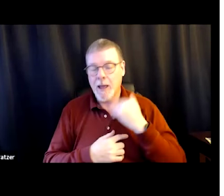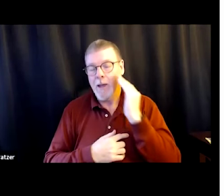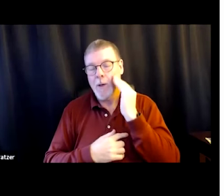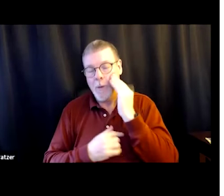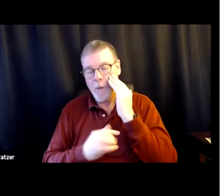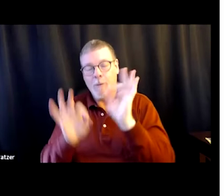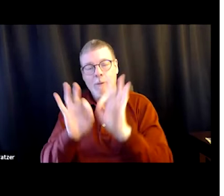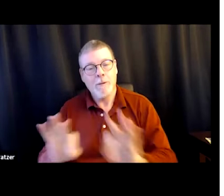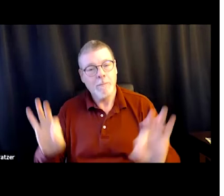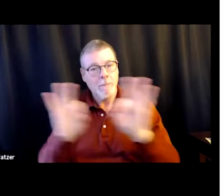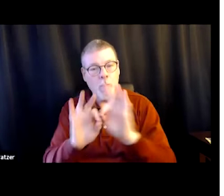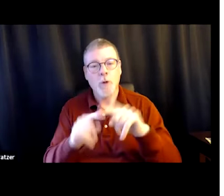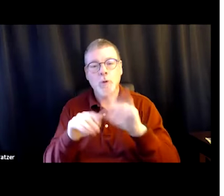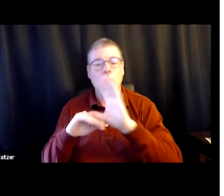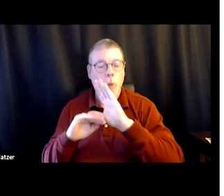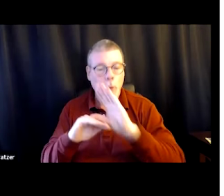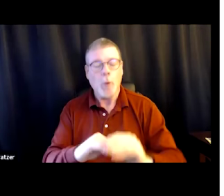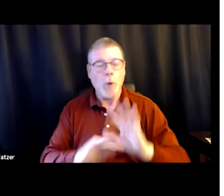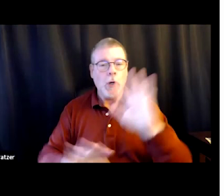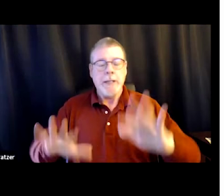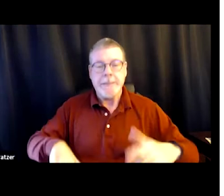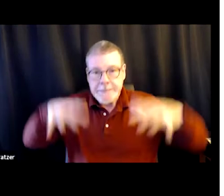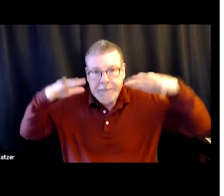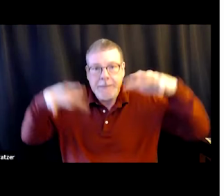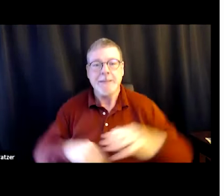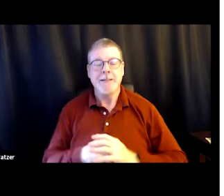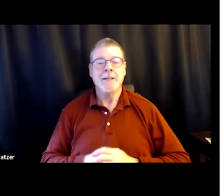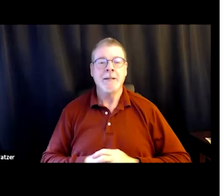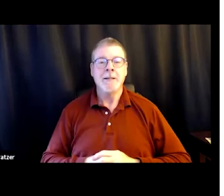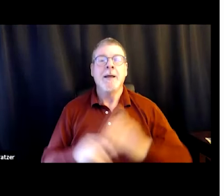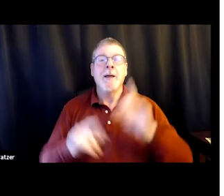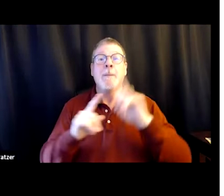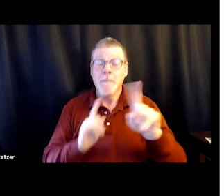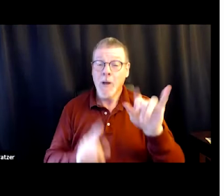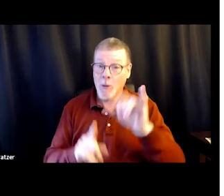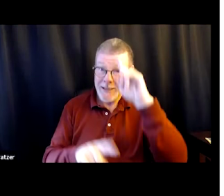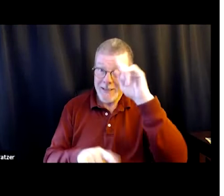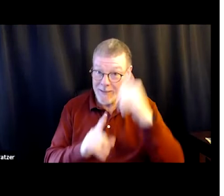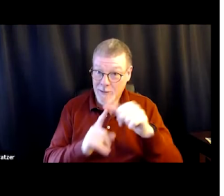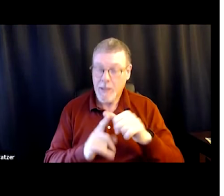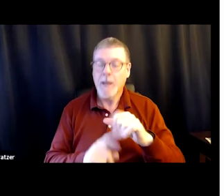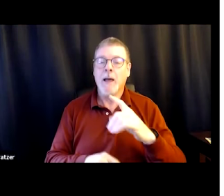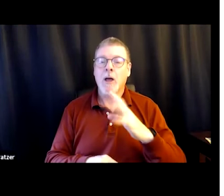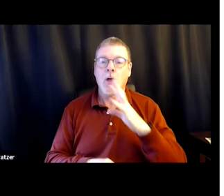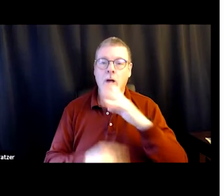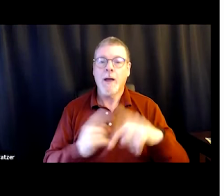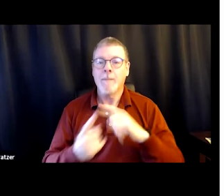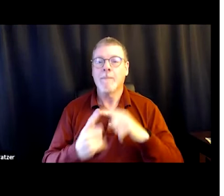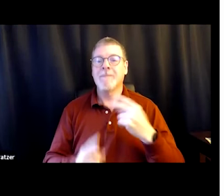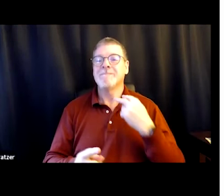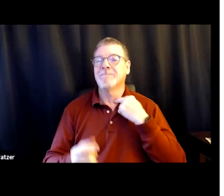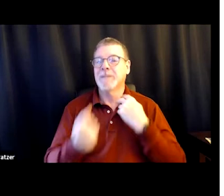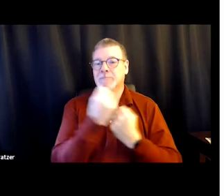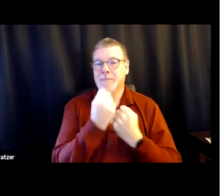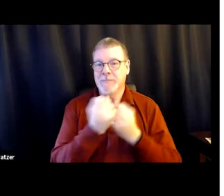to help quell anxieties, to humanize the population while also being mindful of victim advocacy. So this would be something